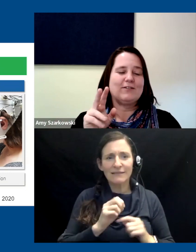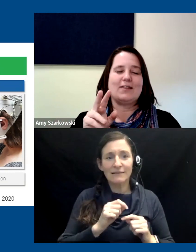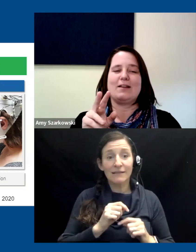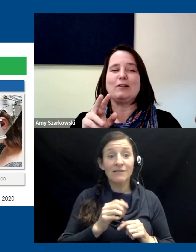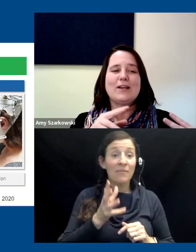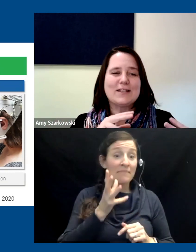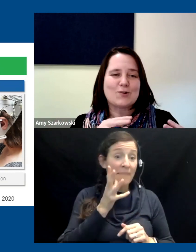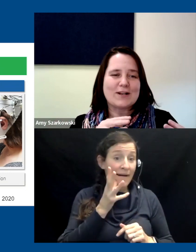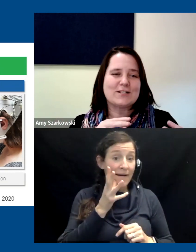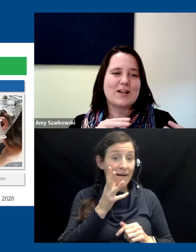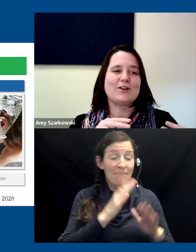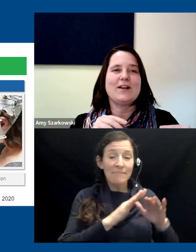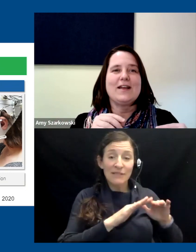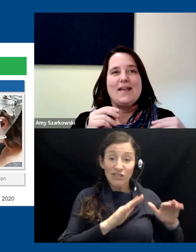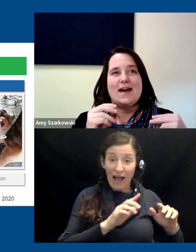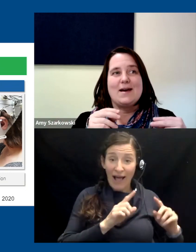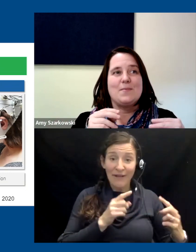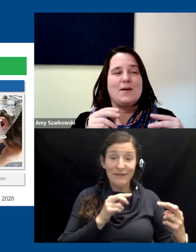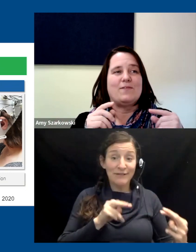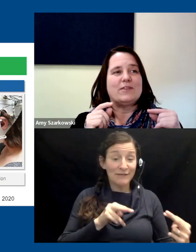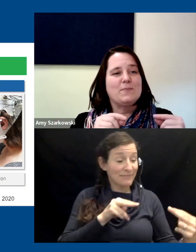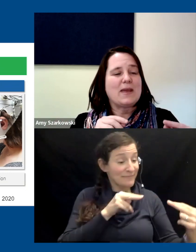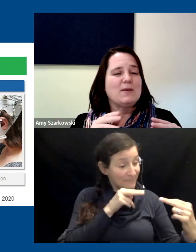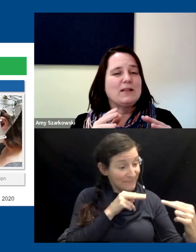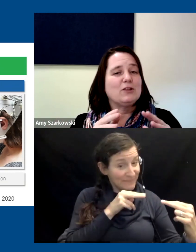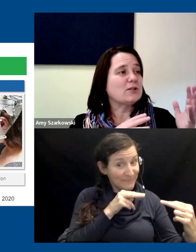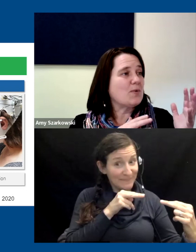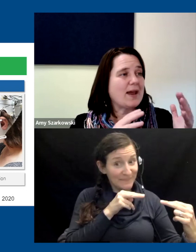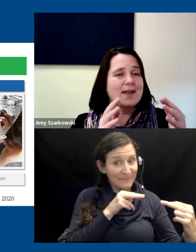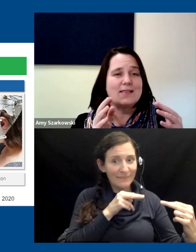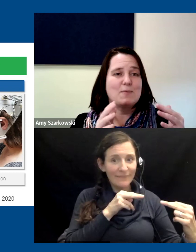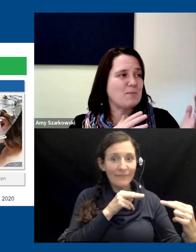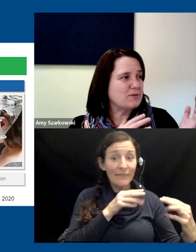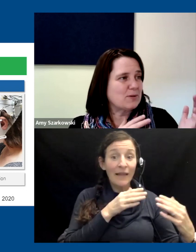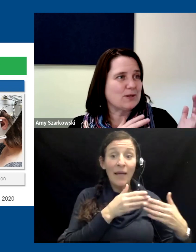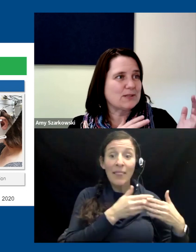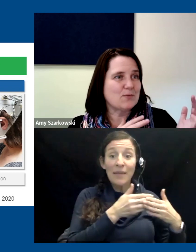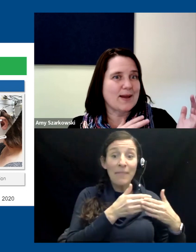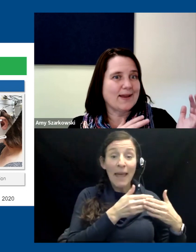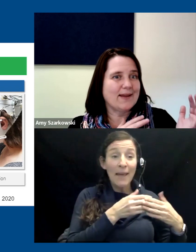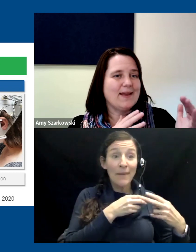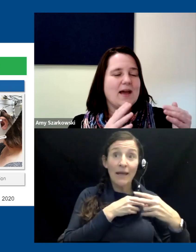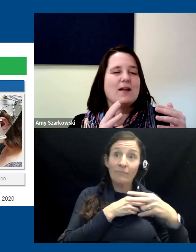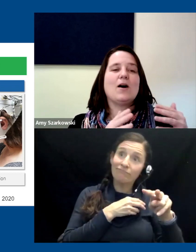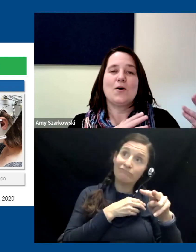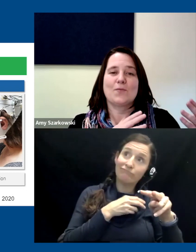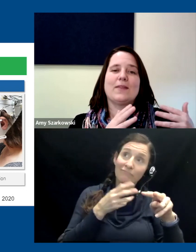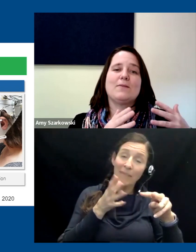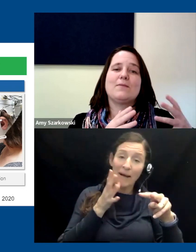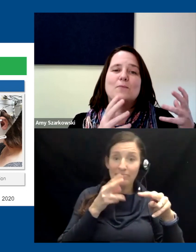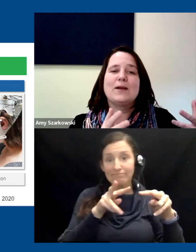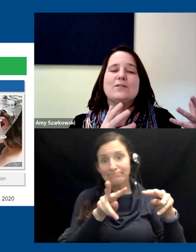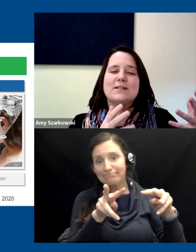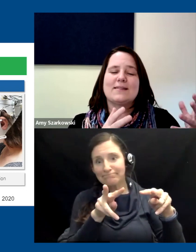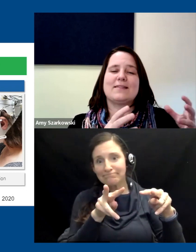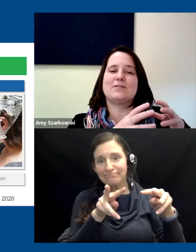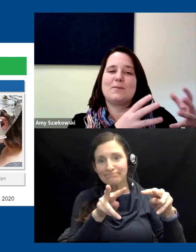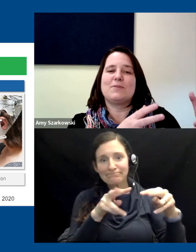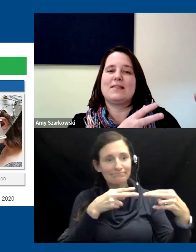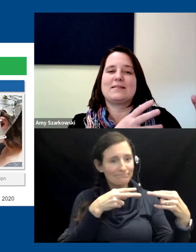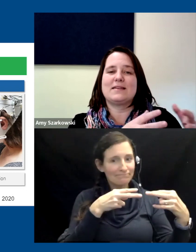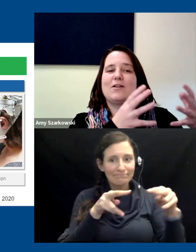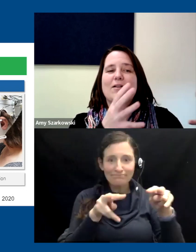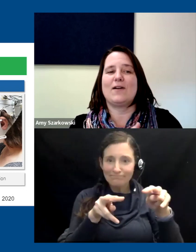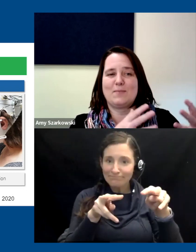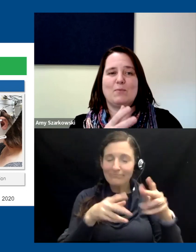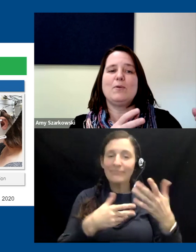and a child and they're looking toward each other. If the baby looks away, the mom also looks away. Oh, then we understand that there's